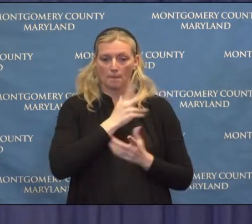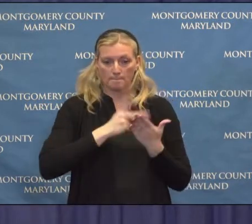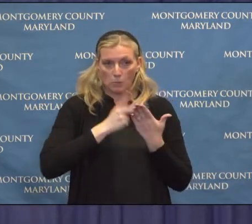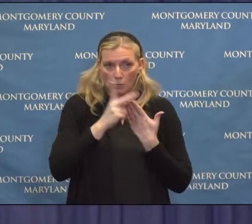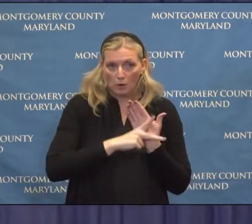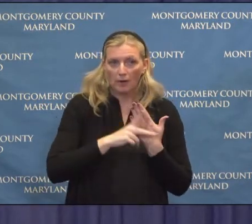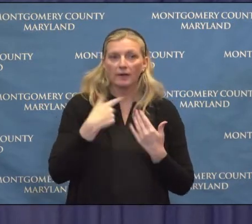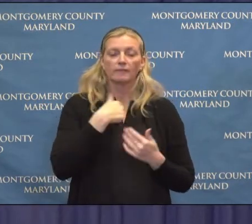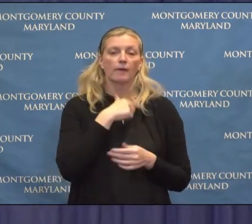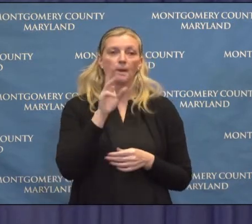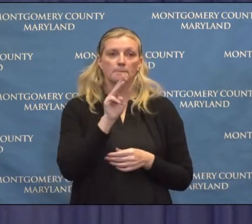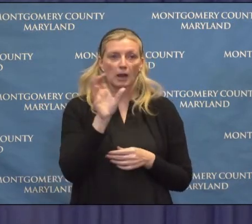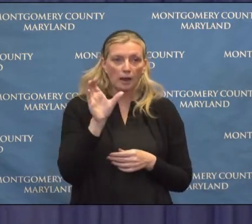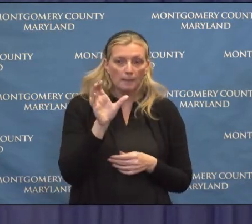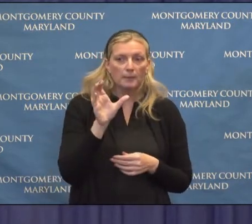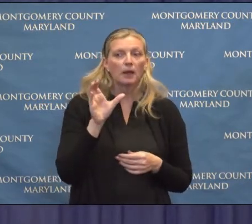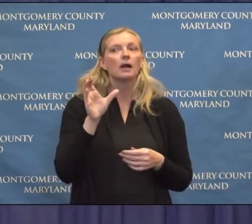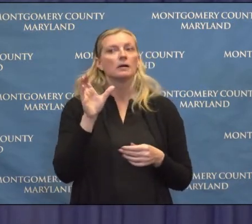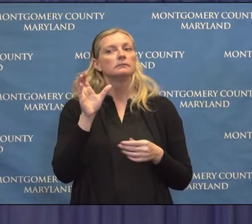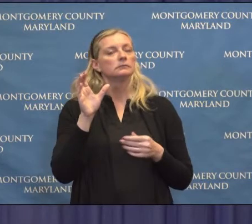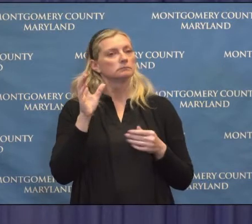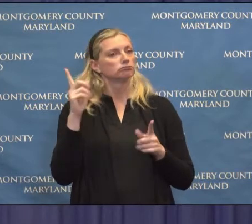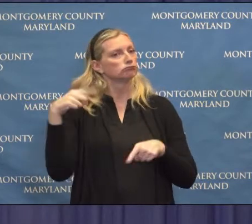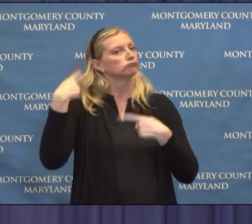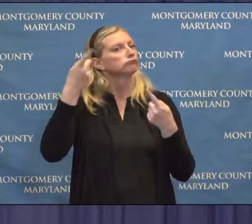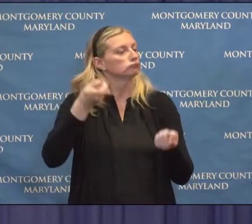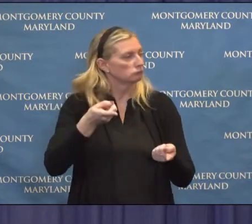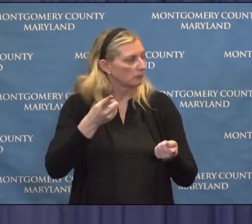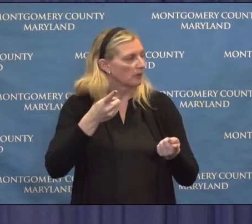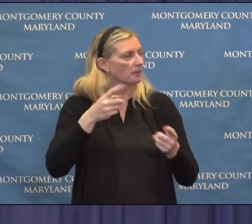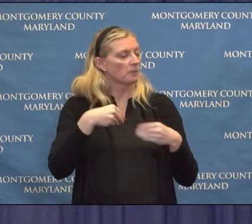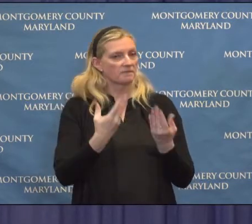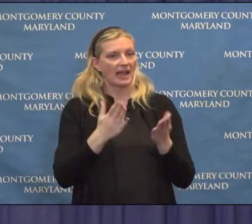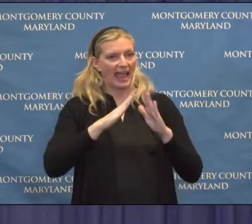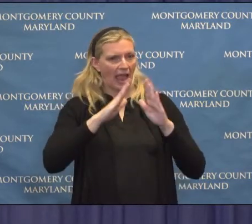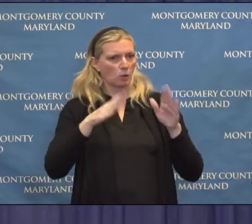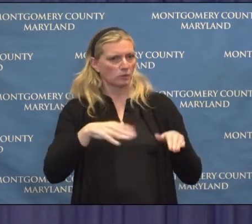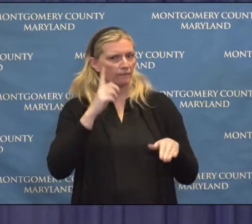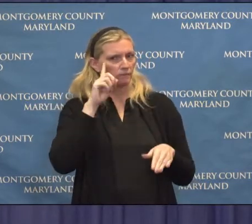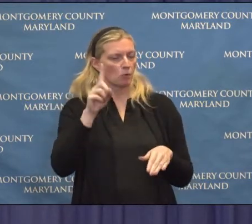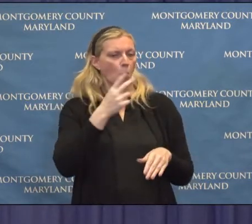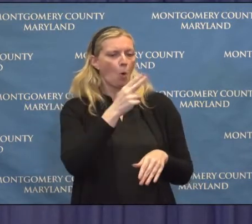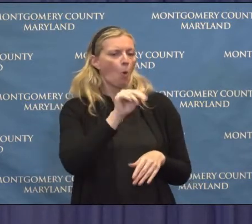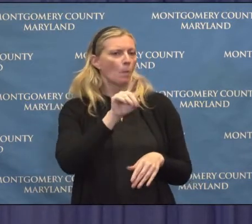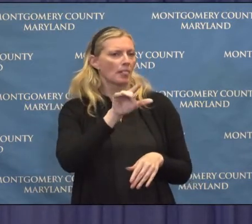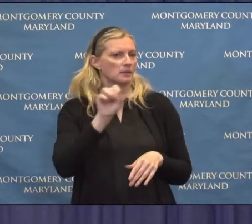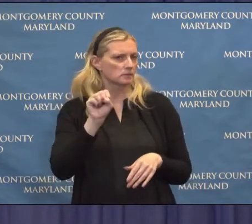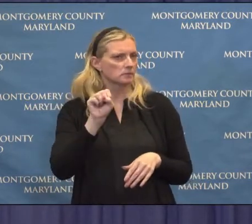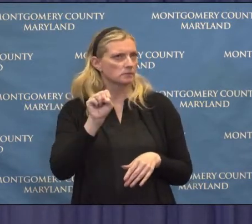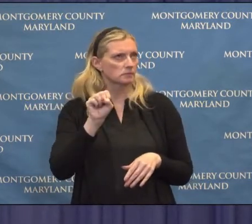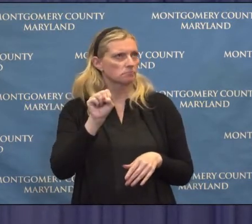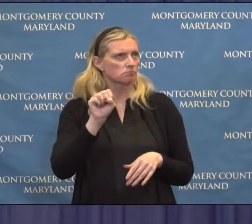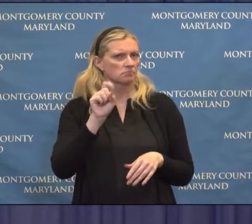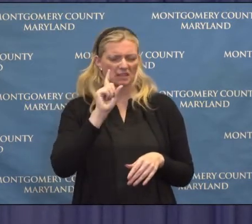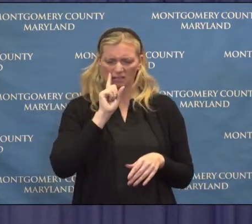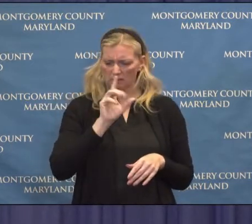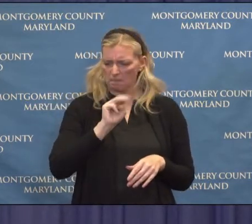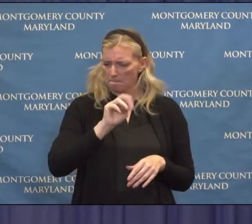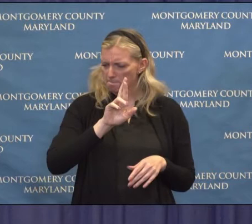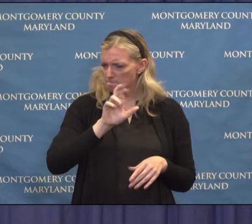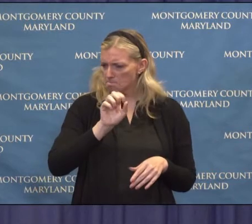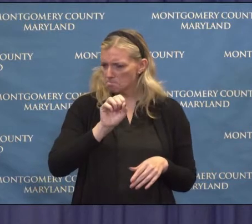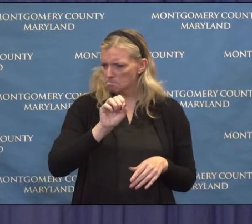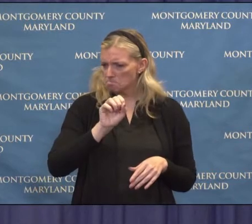of not housing the homeless, I think after March until November. So